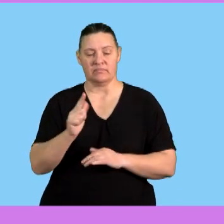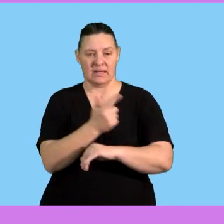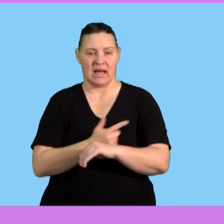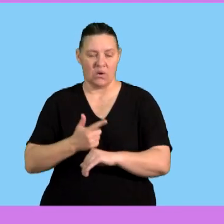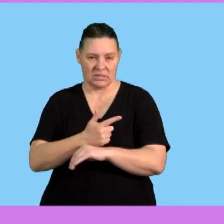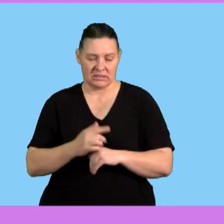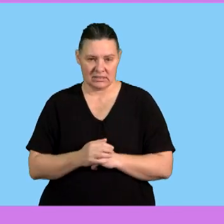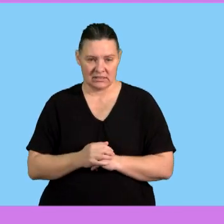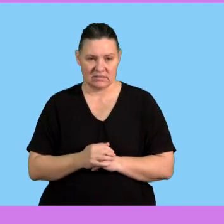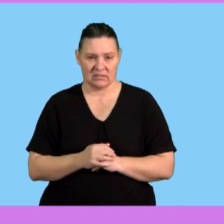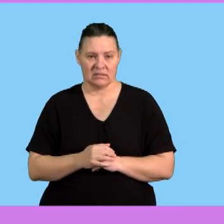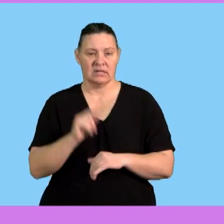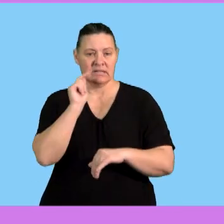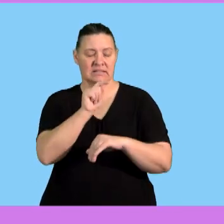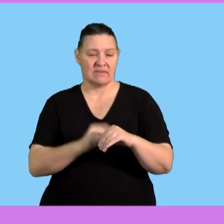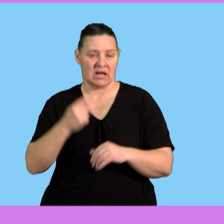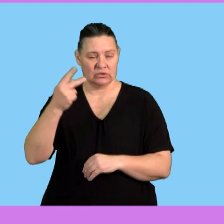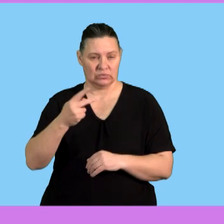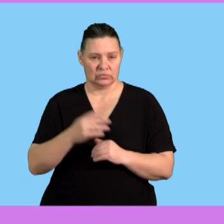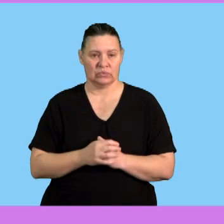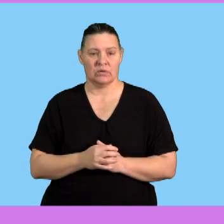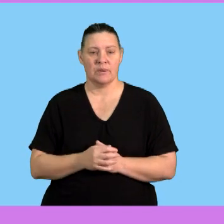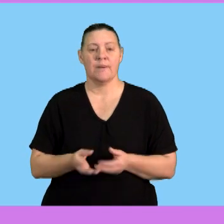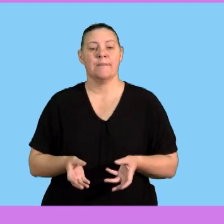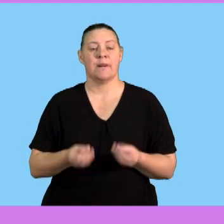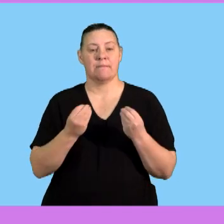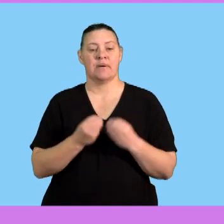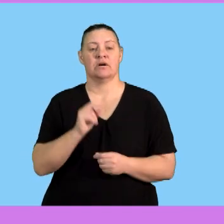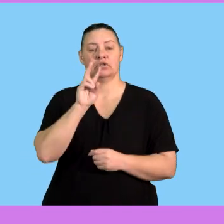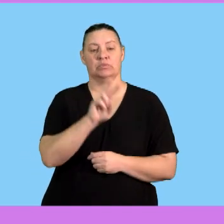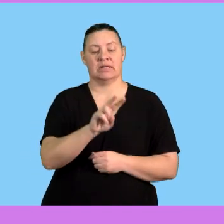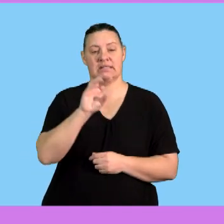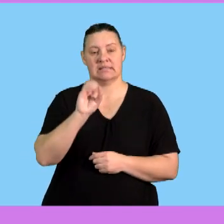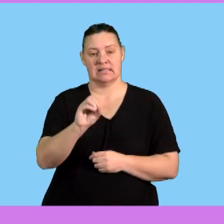So dividing those two, you are going to have